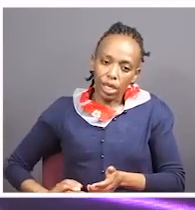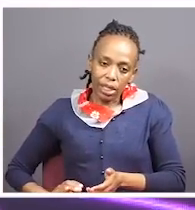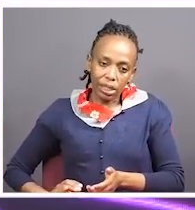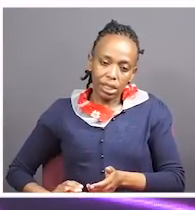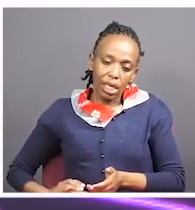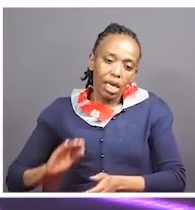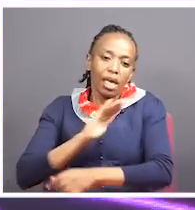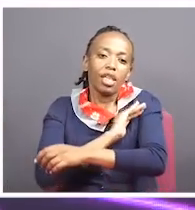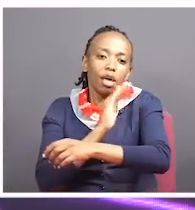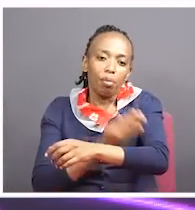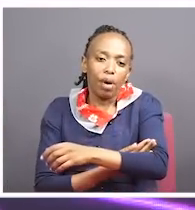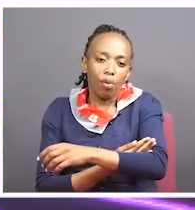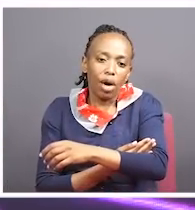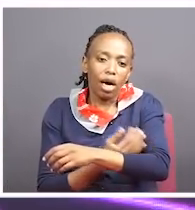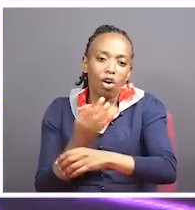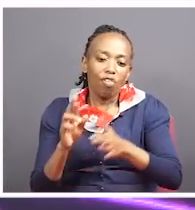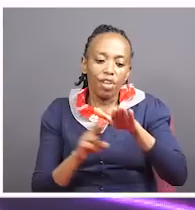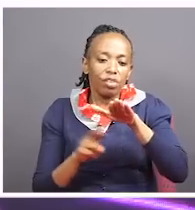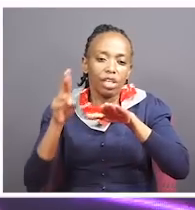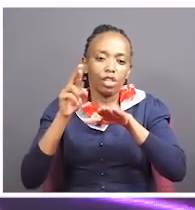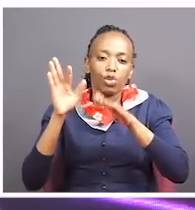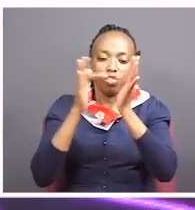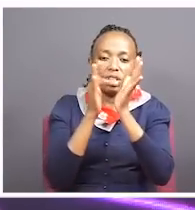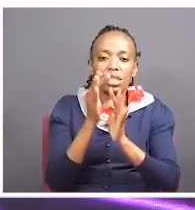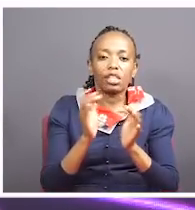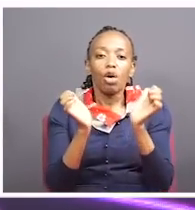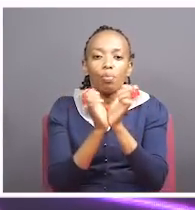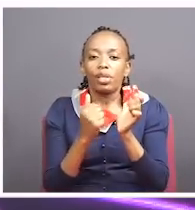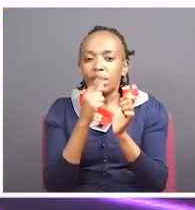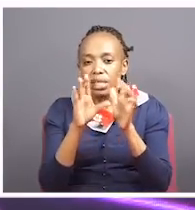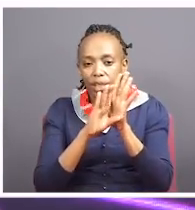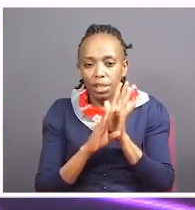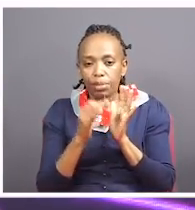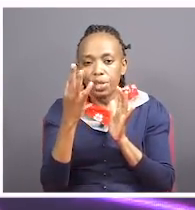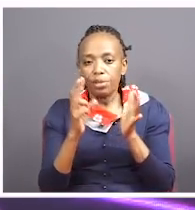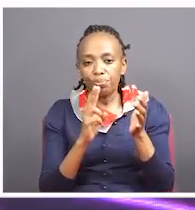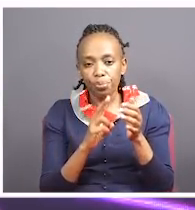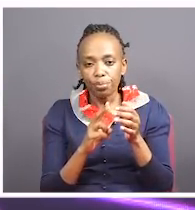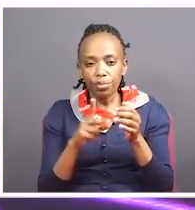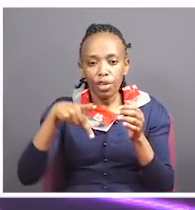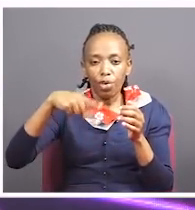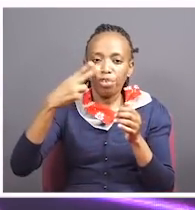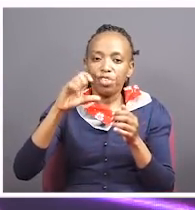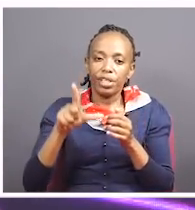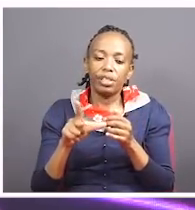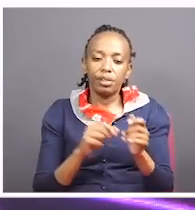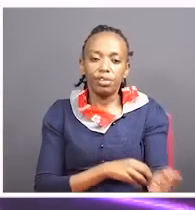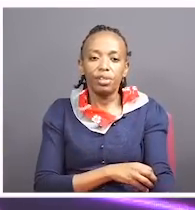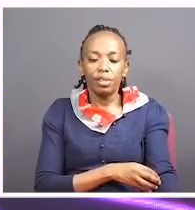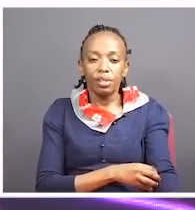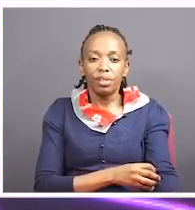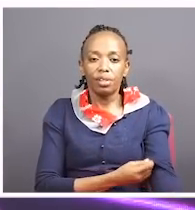Christ and the power of his resurrection. So Paul says in chapter 3 of